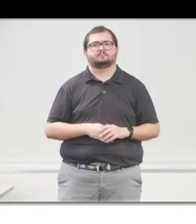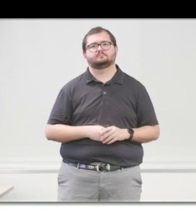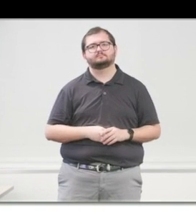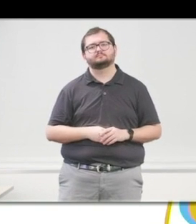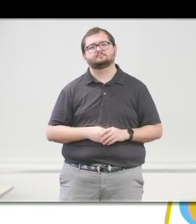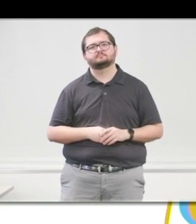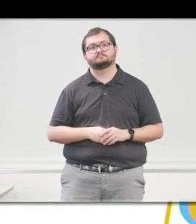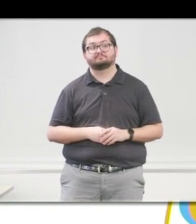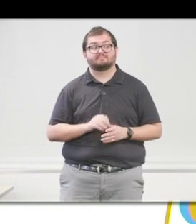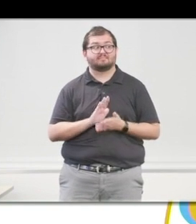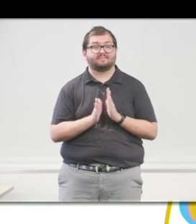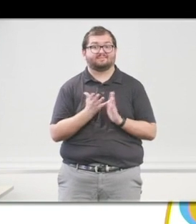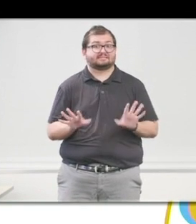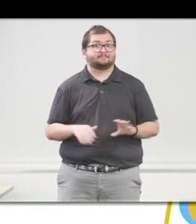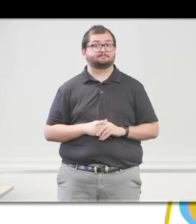And that's it.